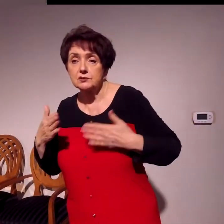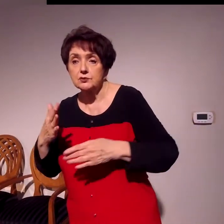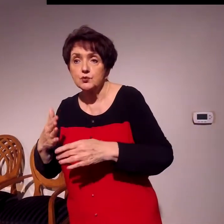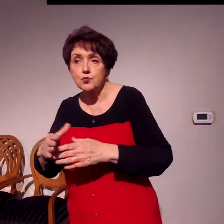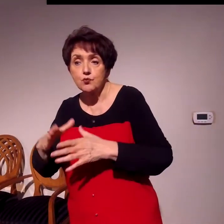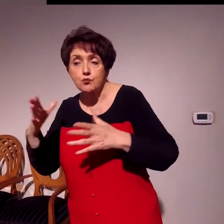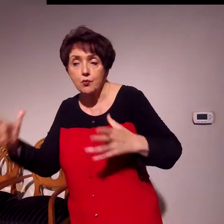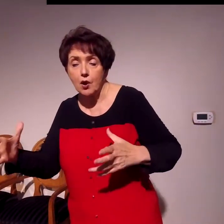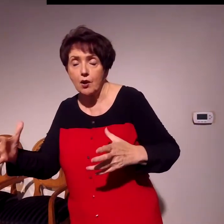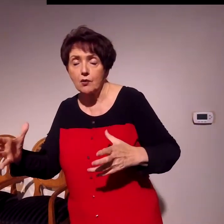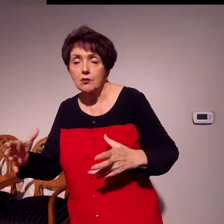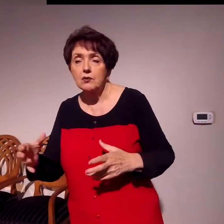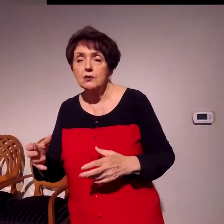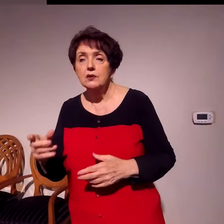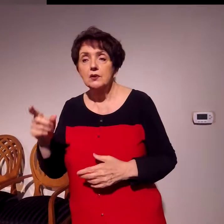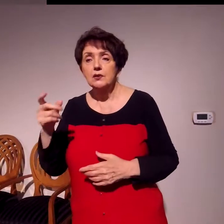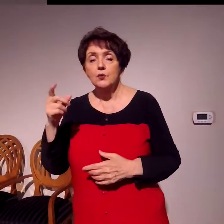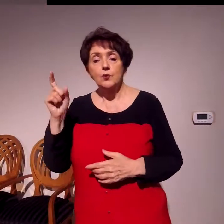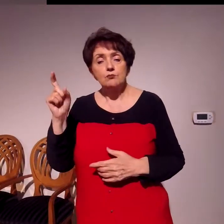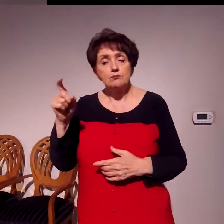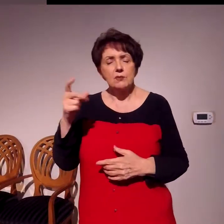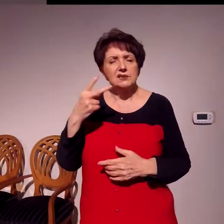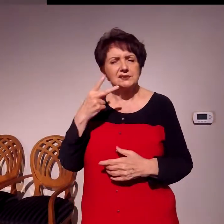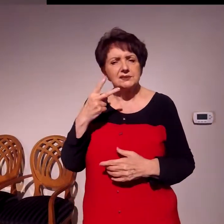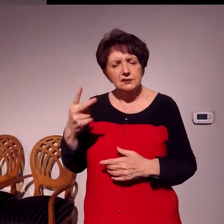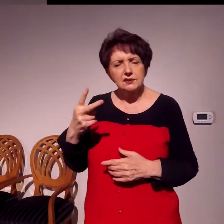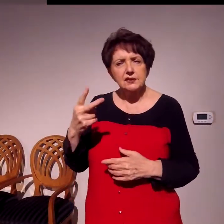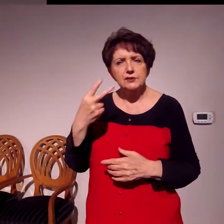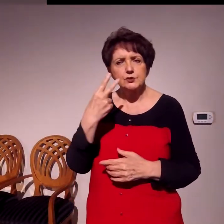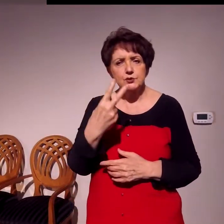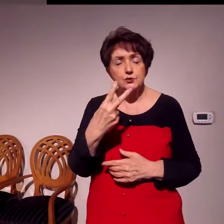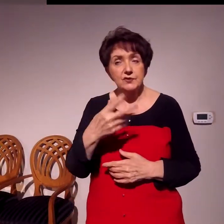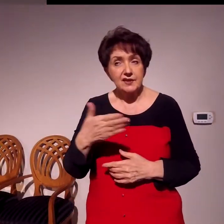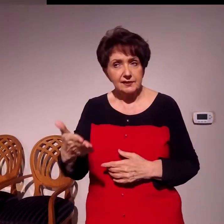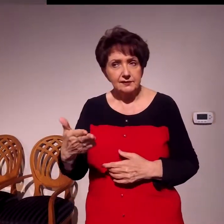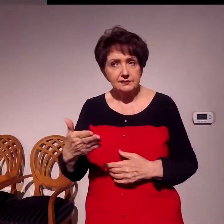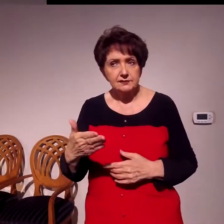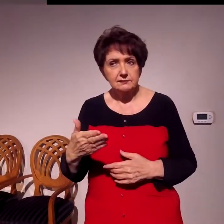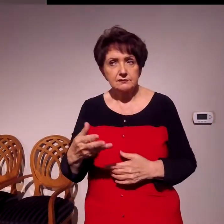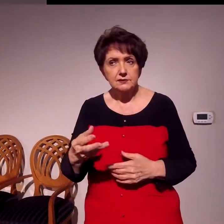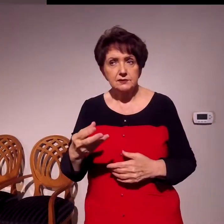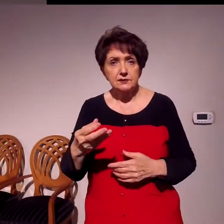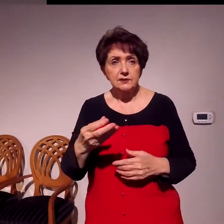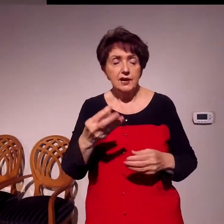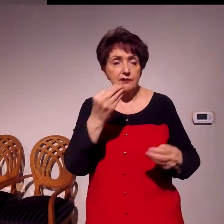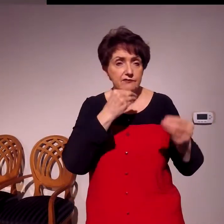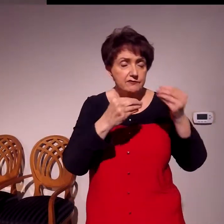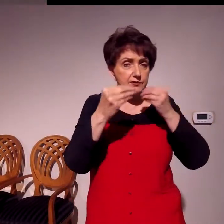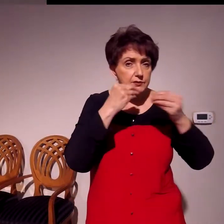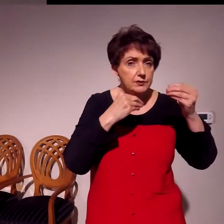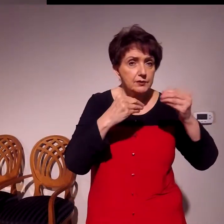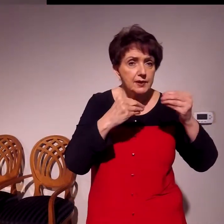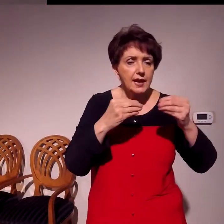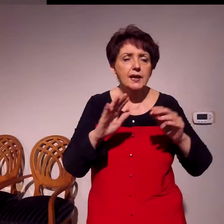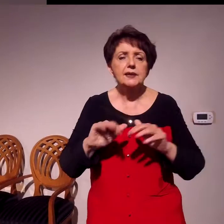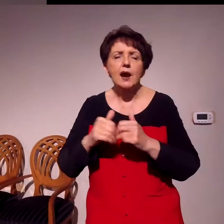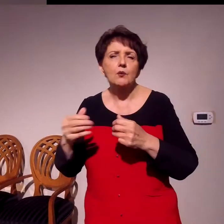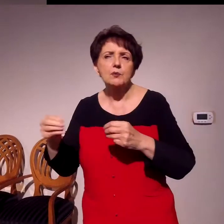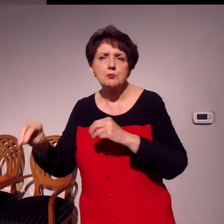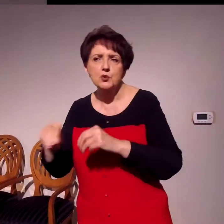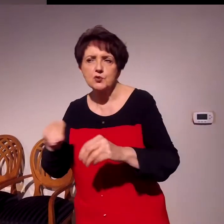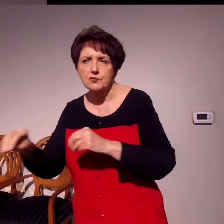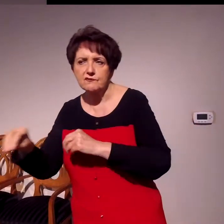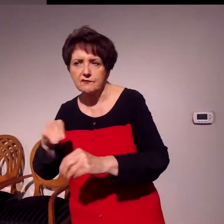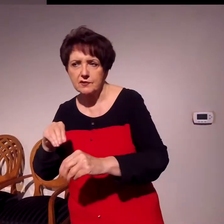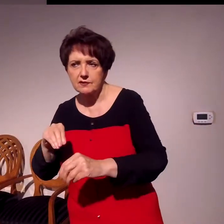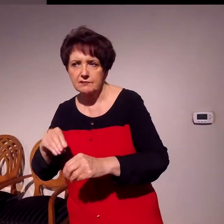at two very simple things. One is what we put into our mouths, and the other is how we move our bodies. So this